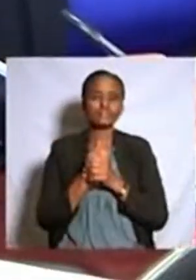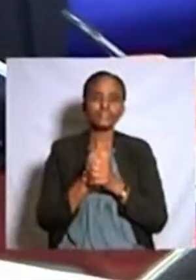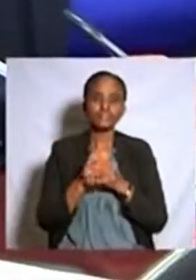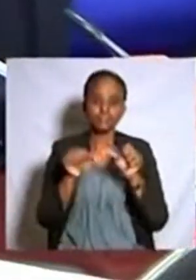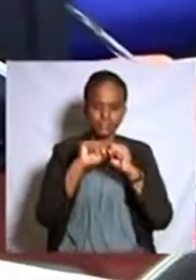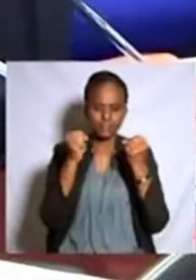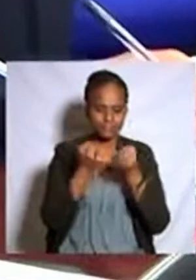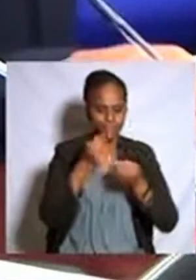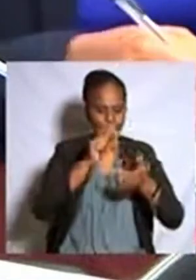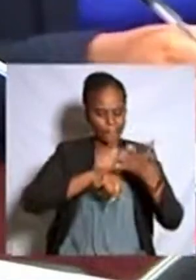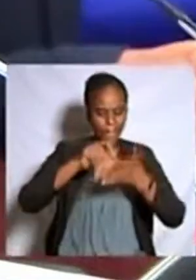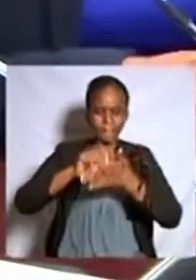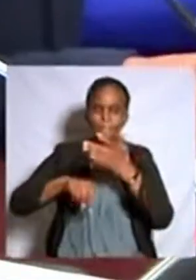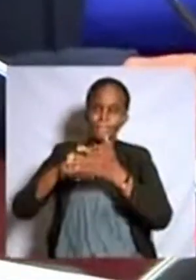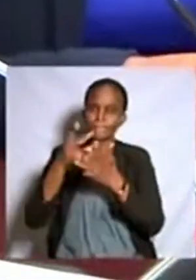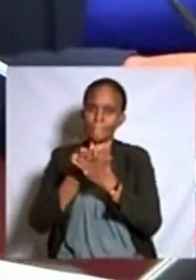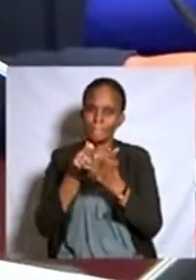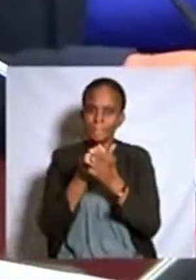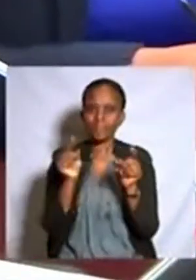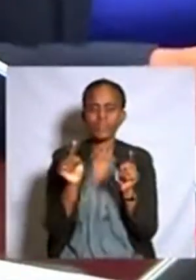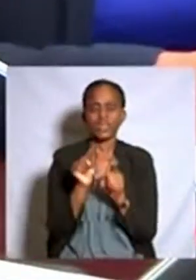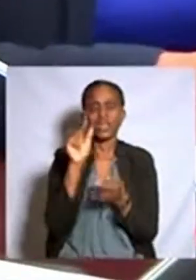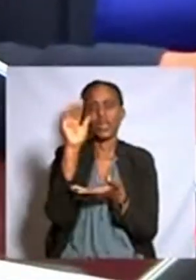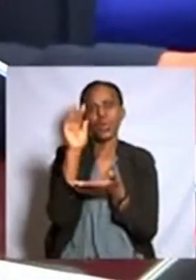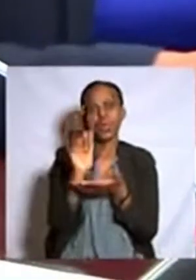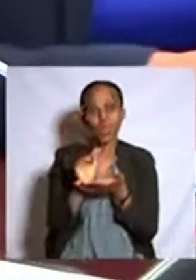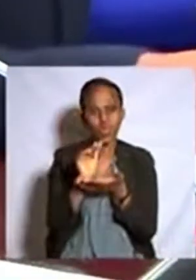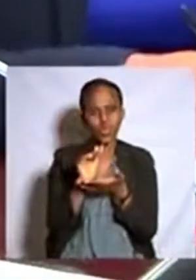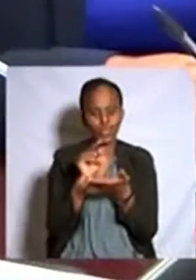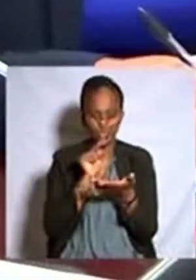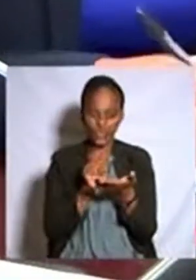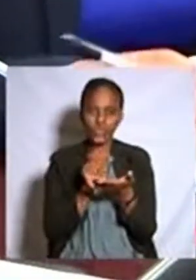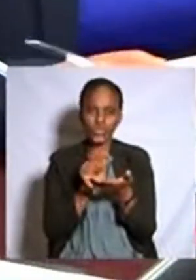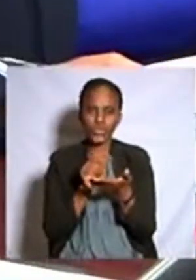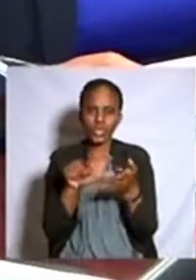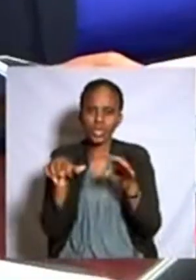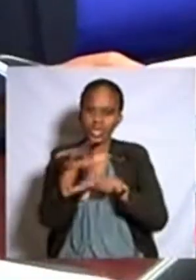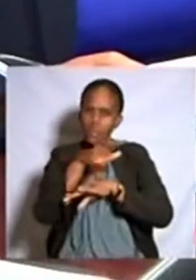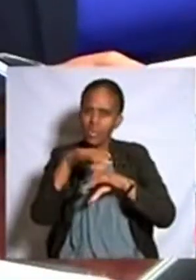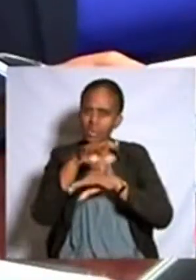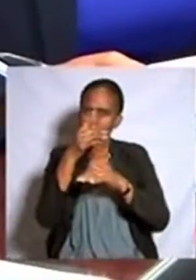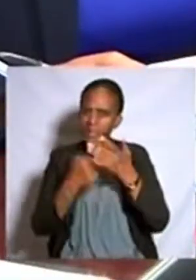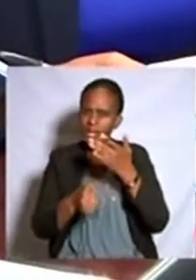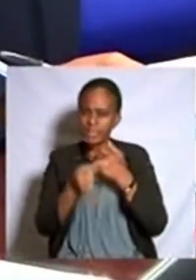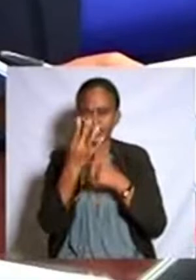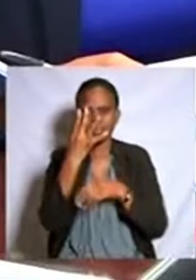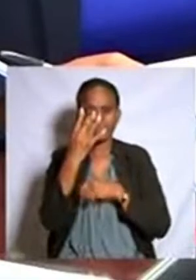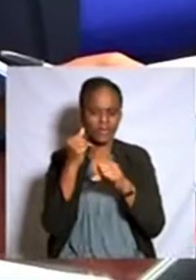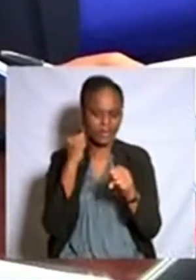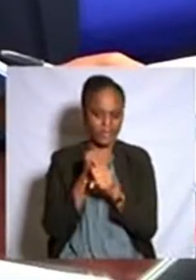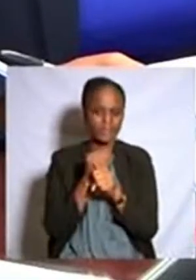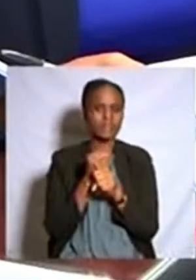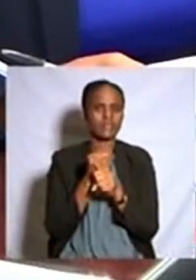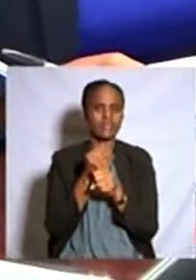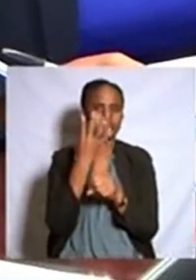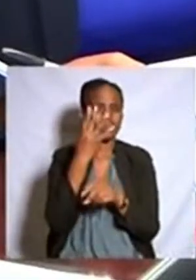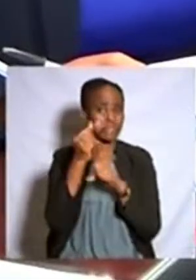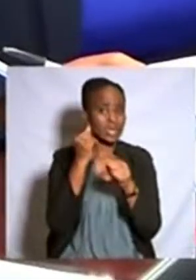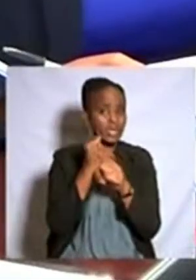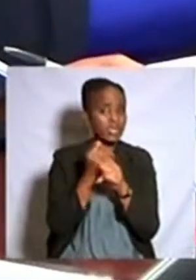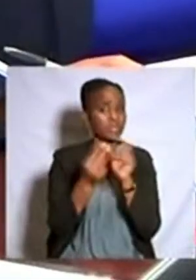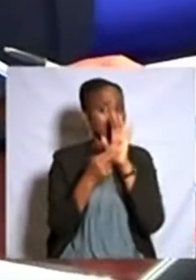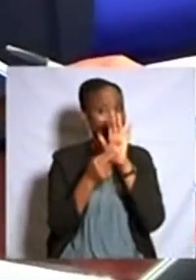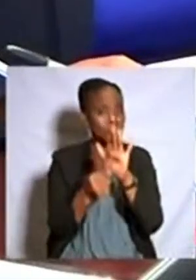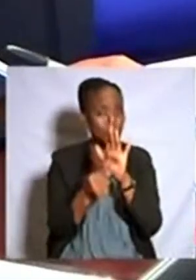society's cost income ratio has reduced progressively over the 4 years horizon, as shown